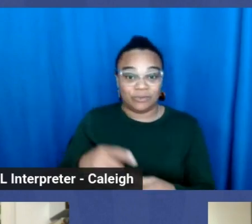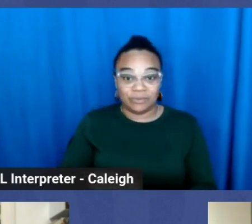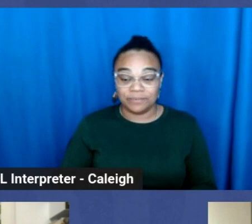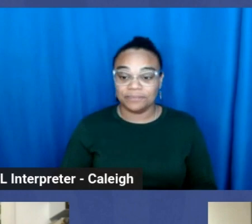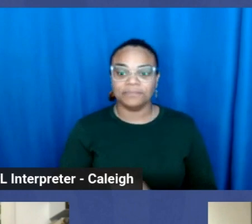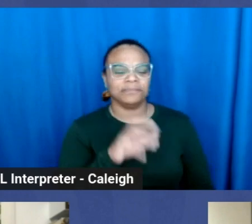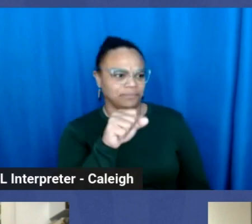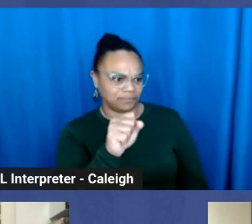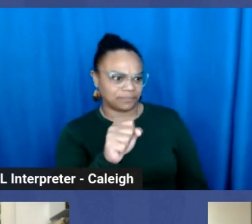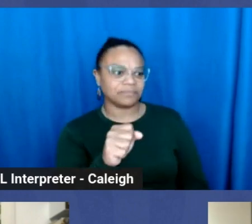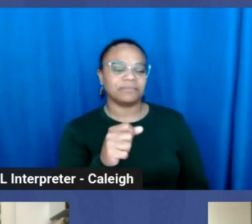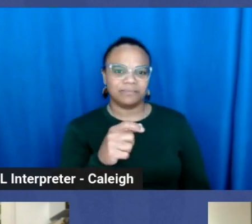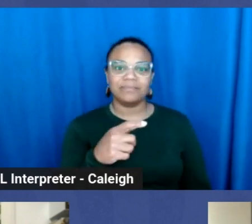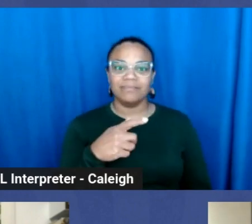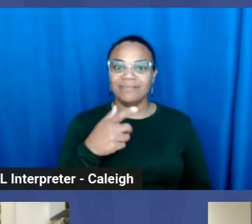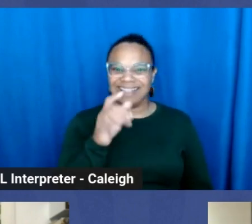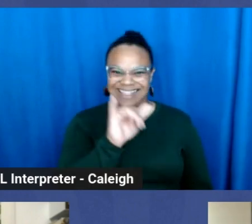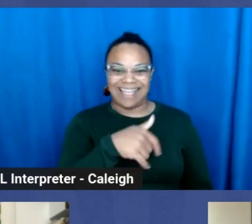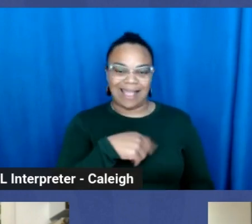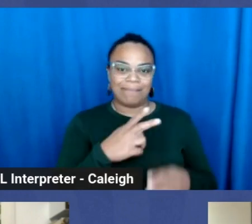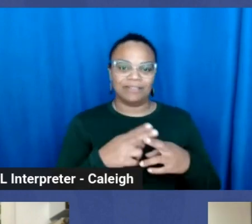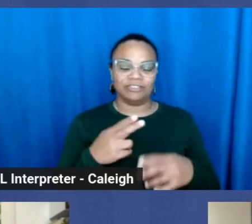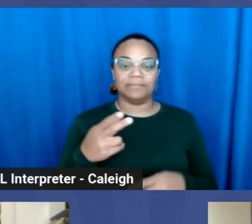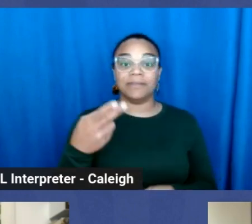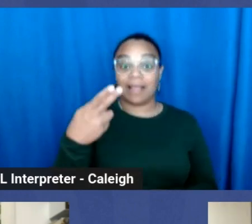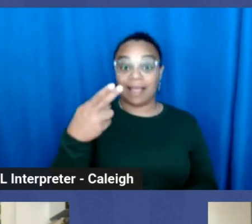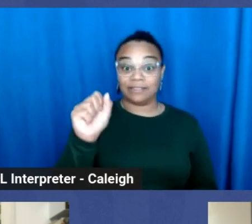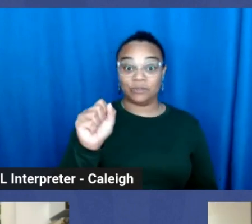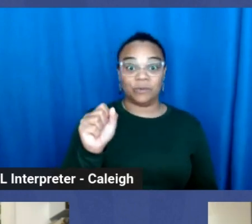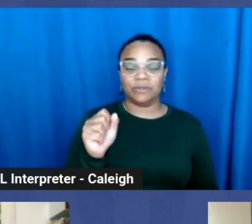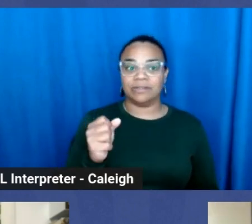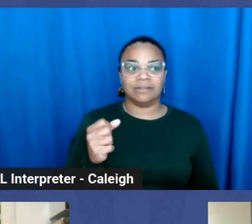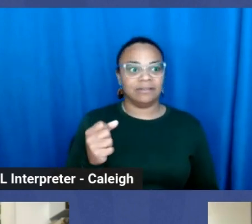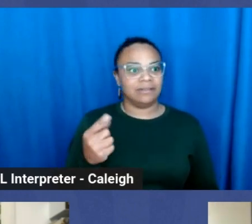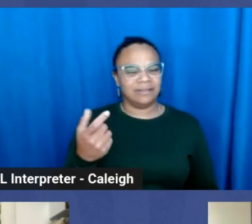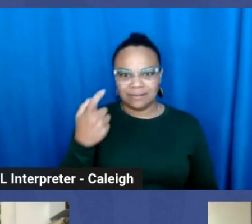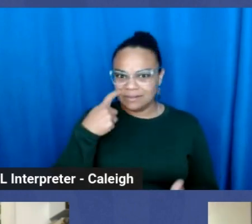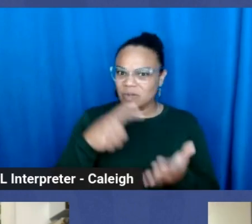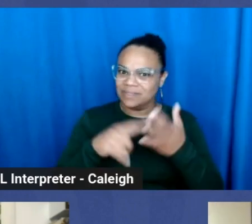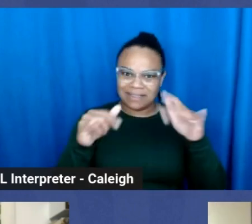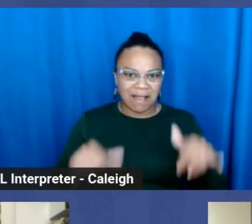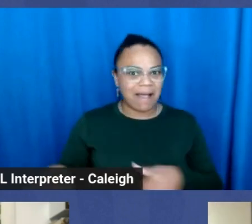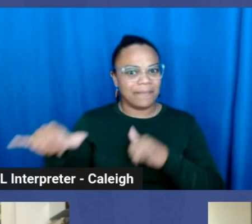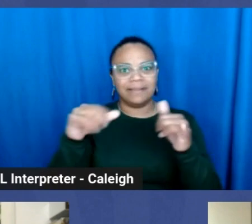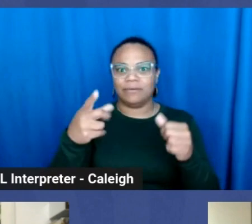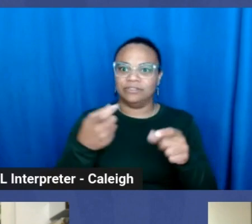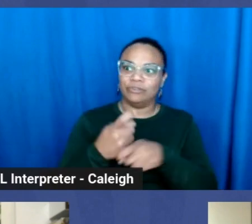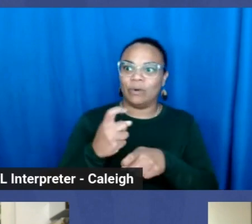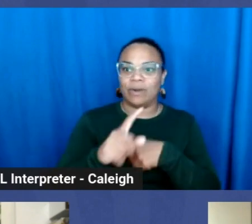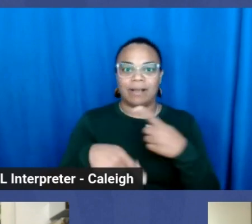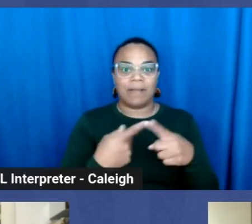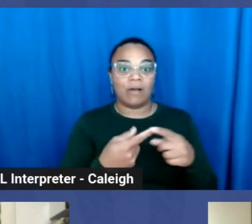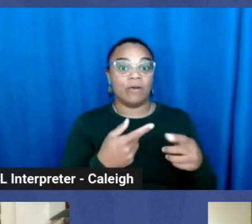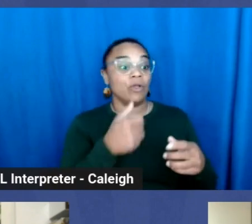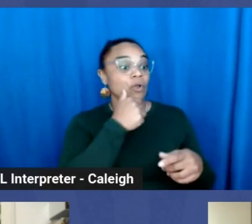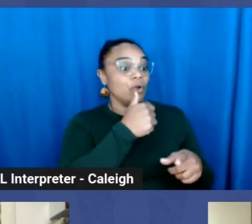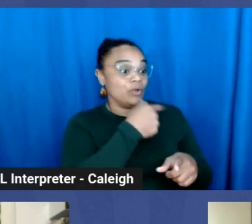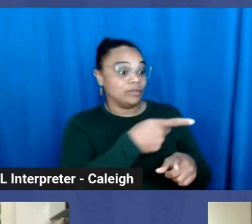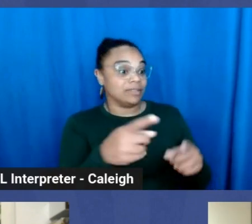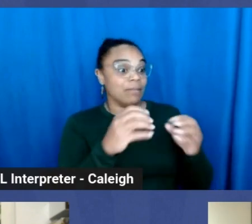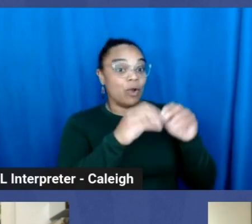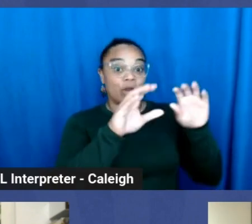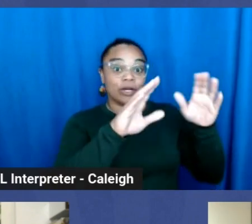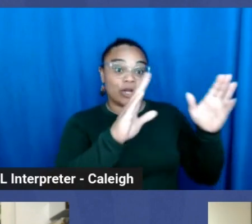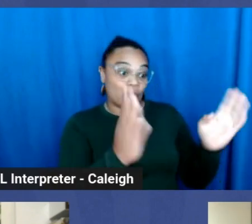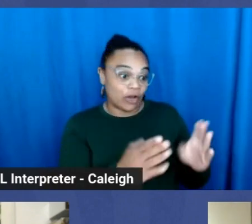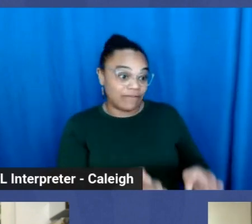Yeah, so like I said, in high school, it was a running joke at my high school that the curvier girls or the plus size girls, we were